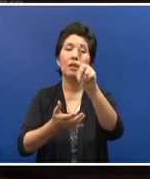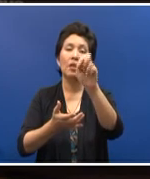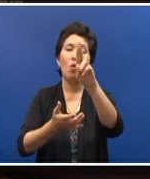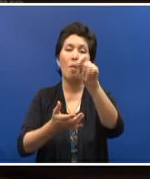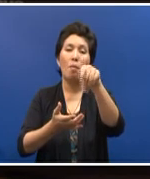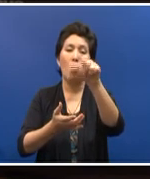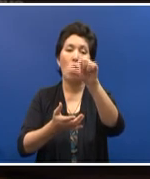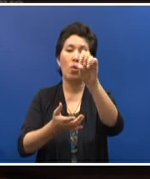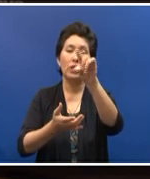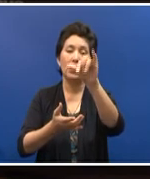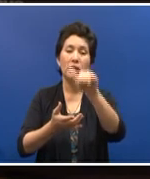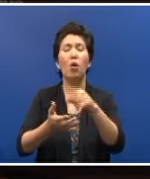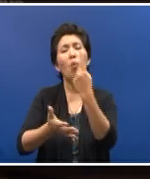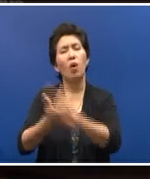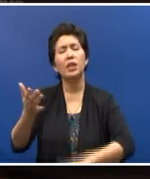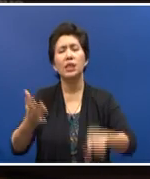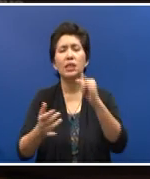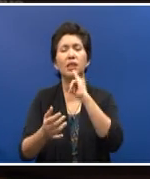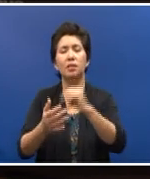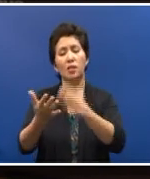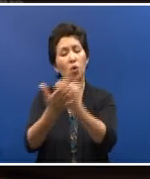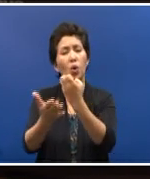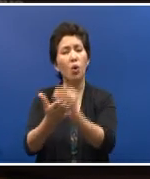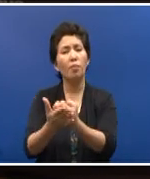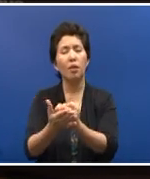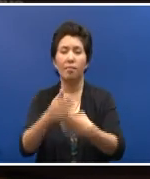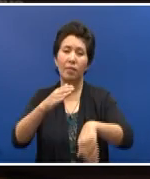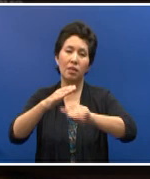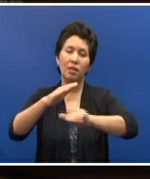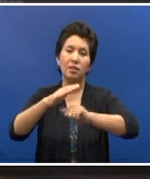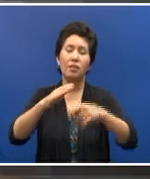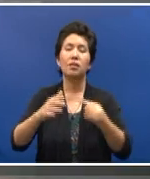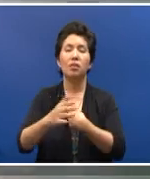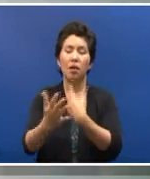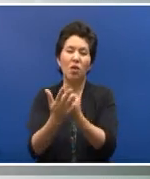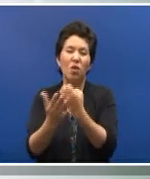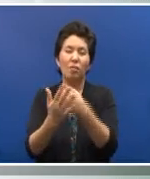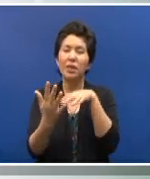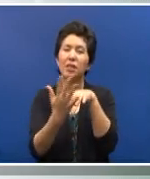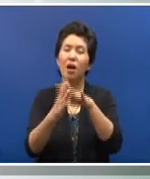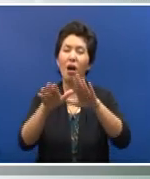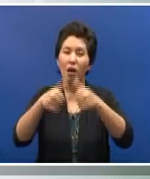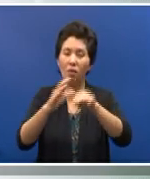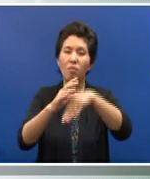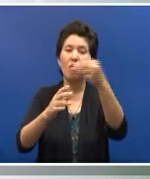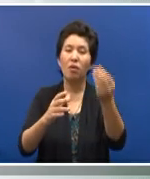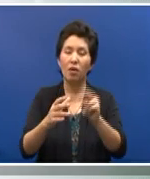Okay, okay, what is economic? Basically, economics study how